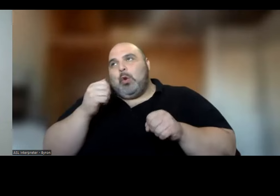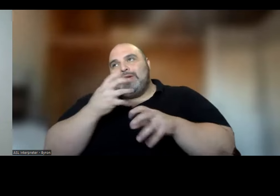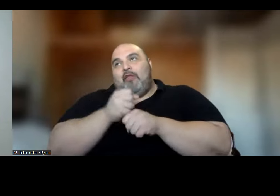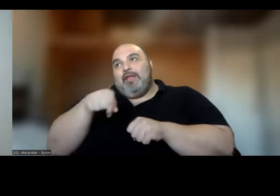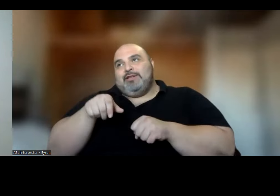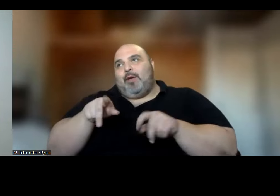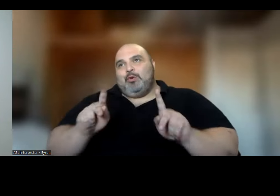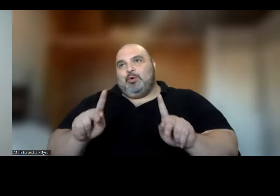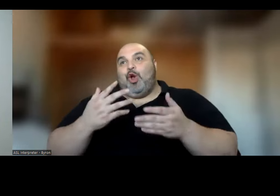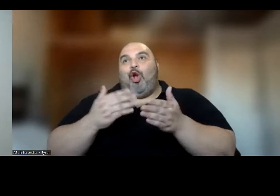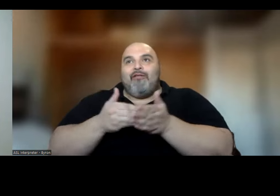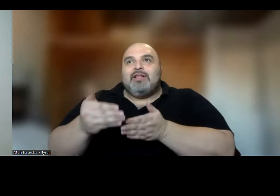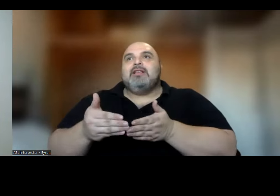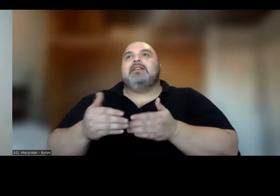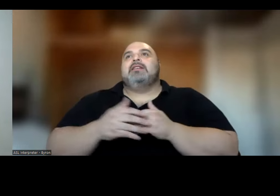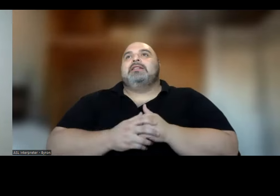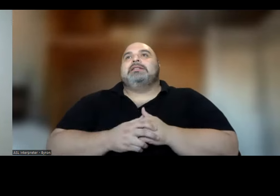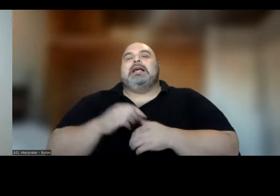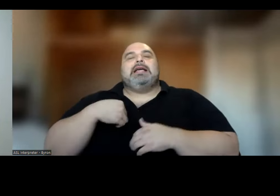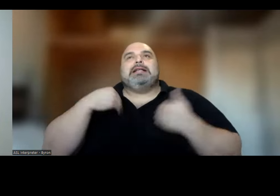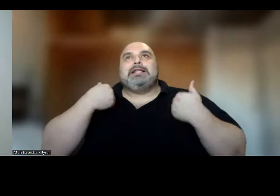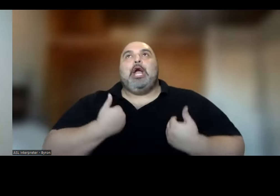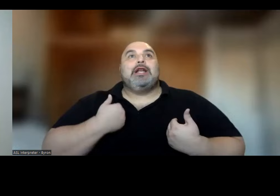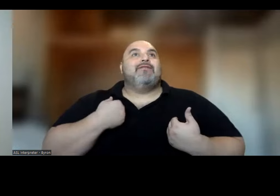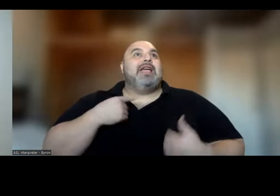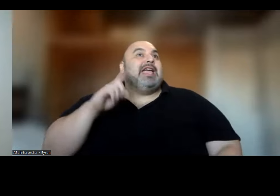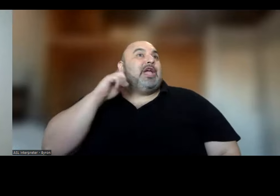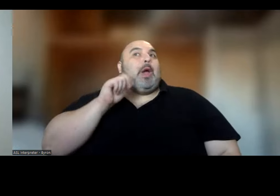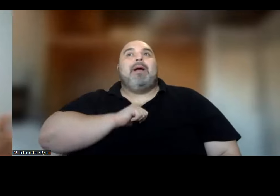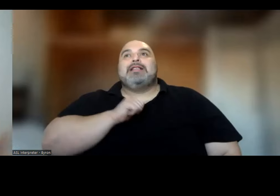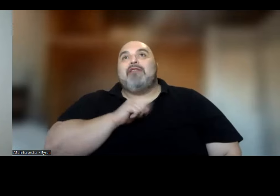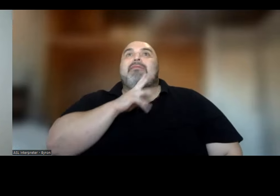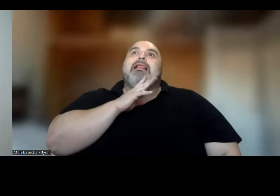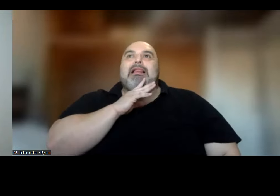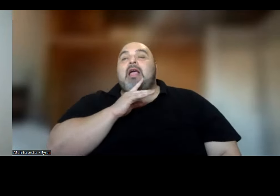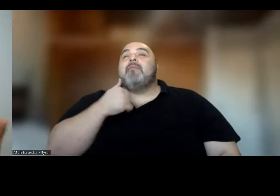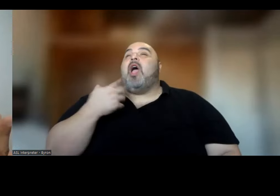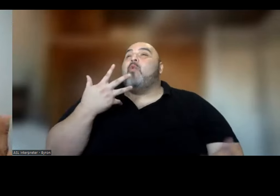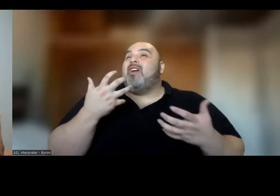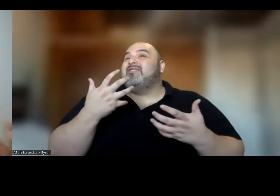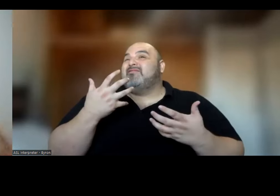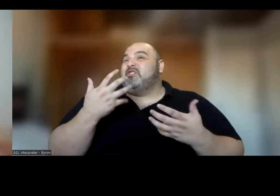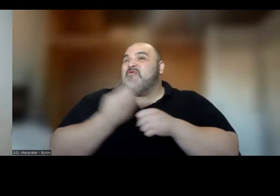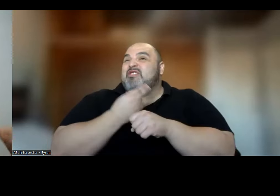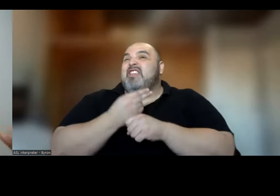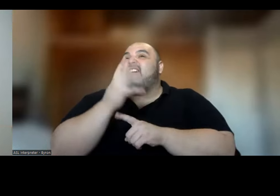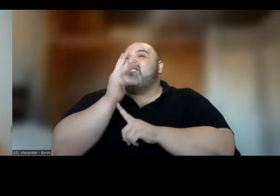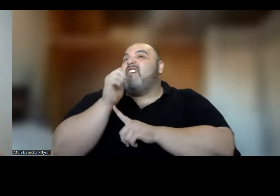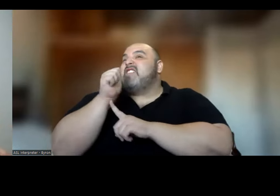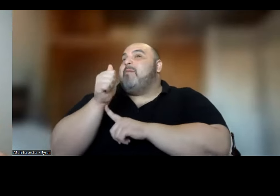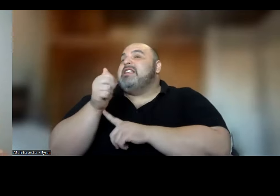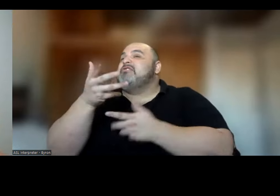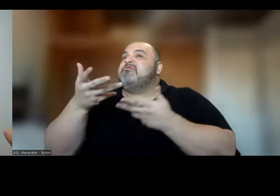and get tired of hearing my own self ramble and talk, would love to spend 5 to 10 minutes just engaging on a